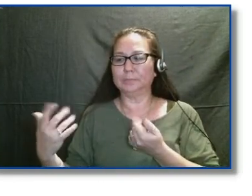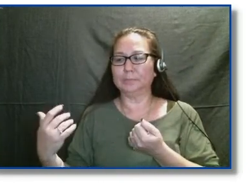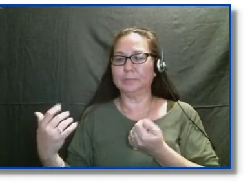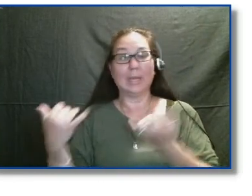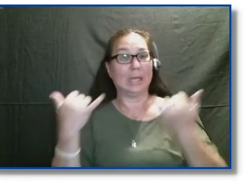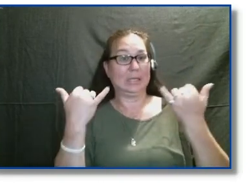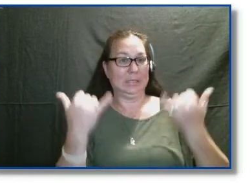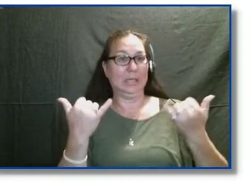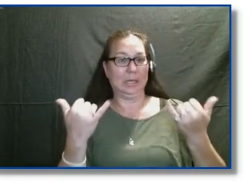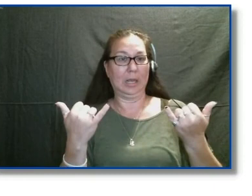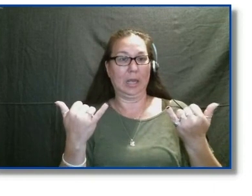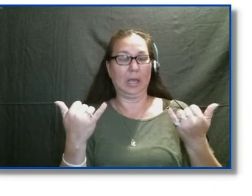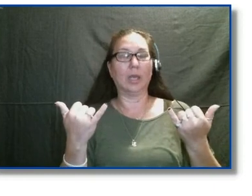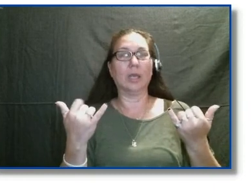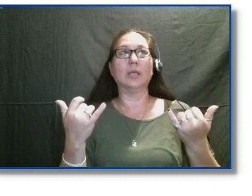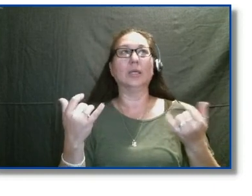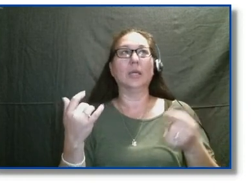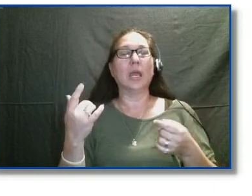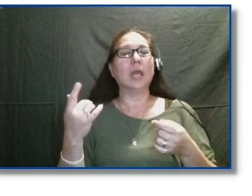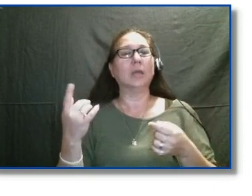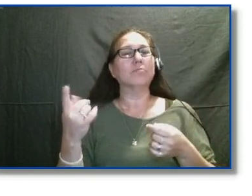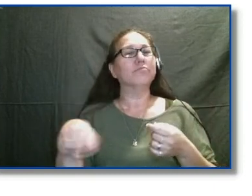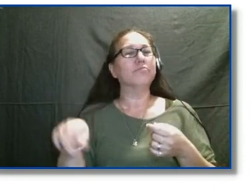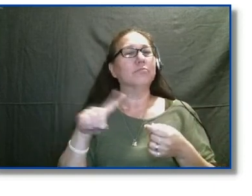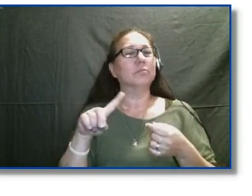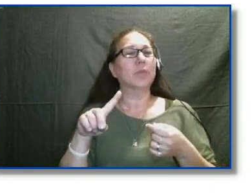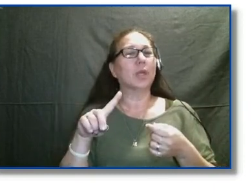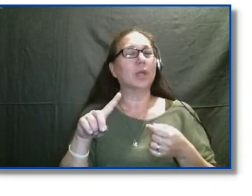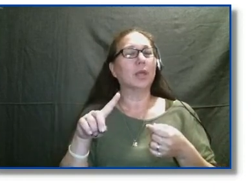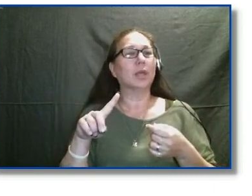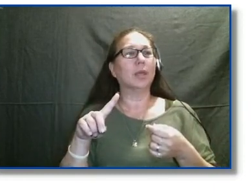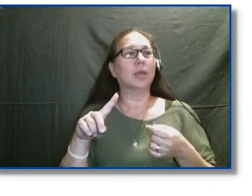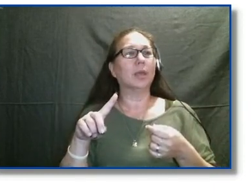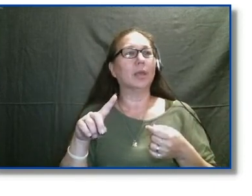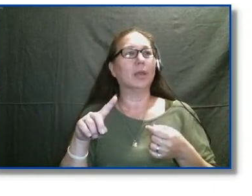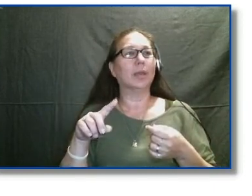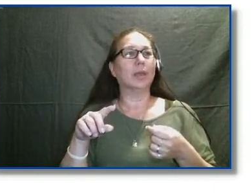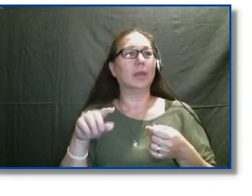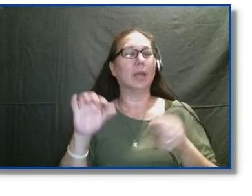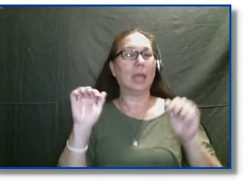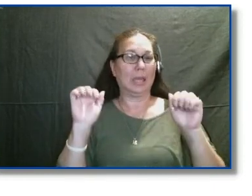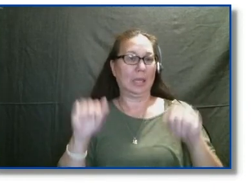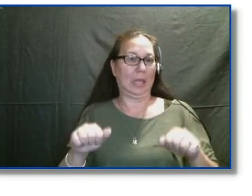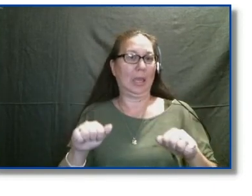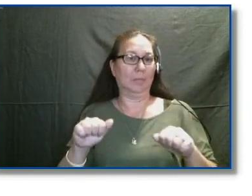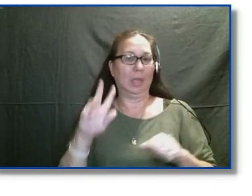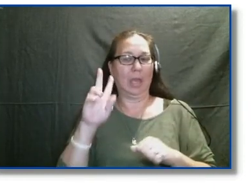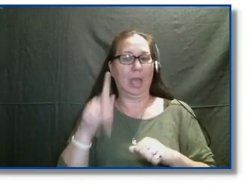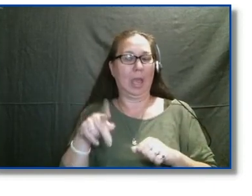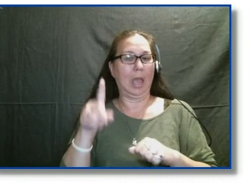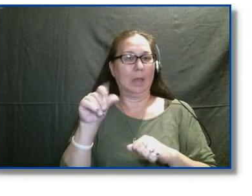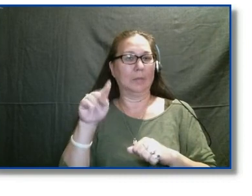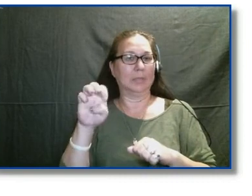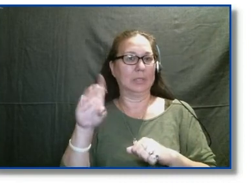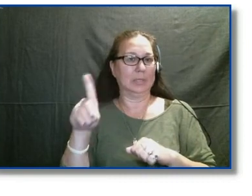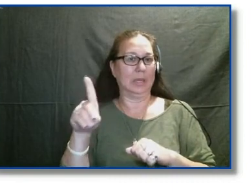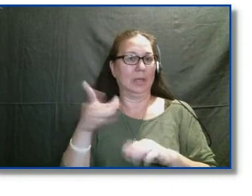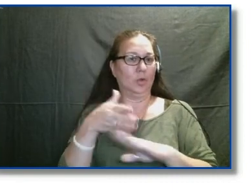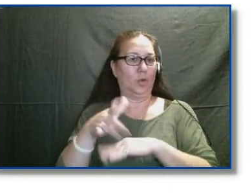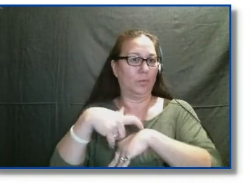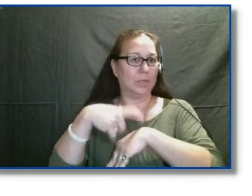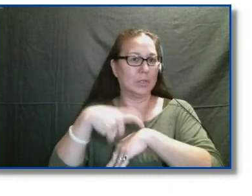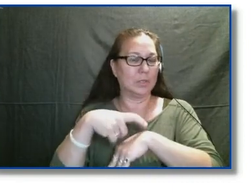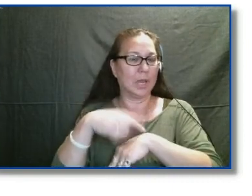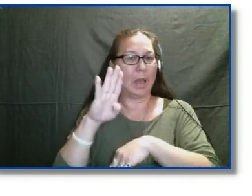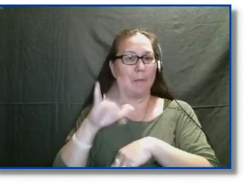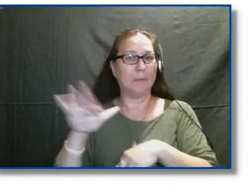today, they not only can be updated over time by their designers, by their authors, but